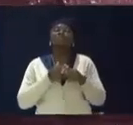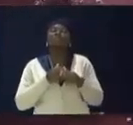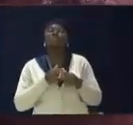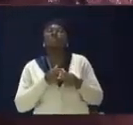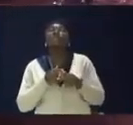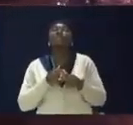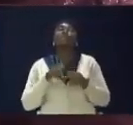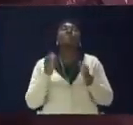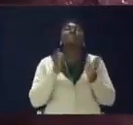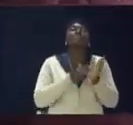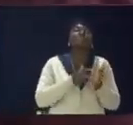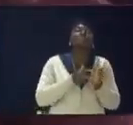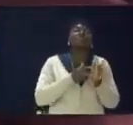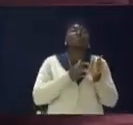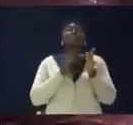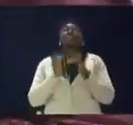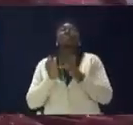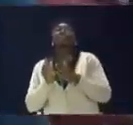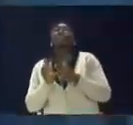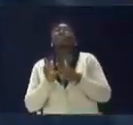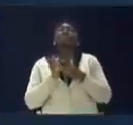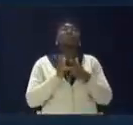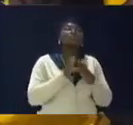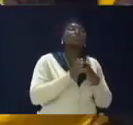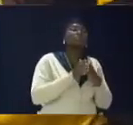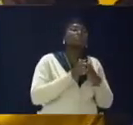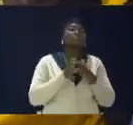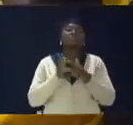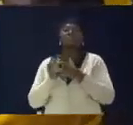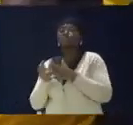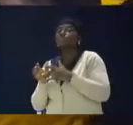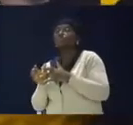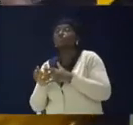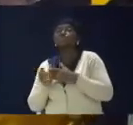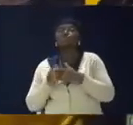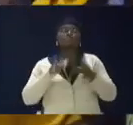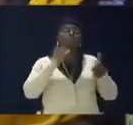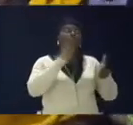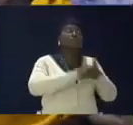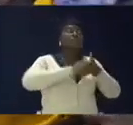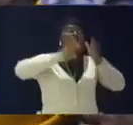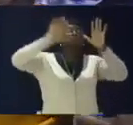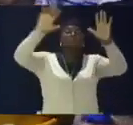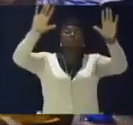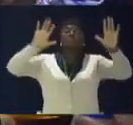name. The name is Jesus. That wonderful name.